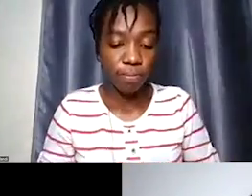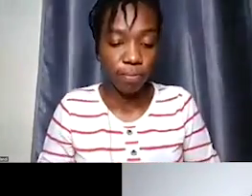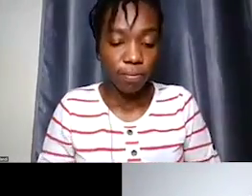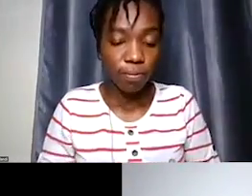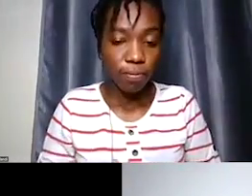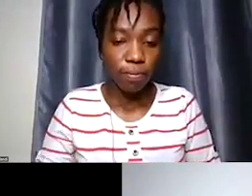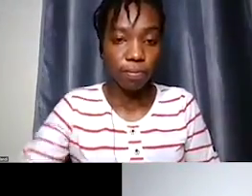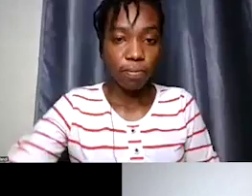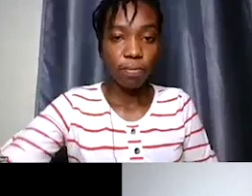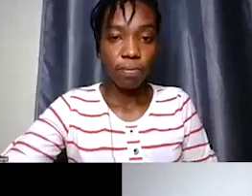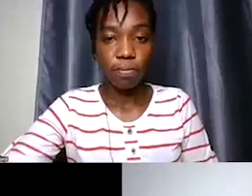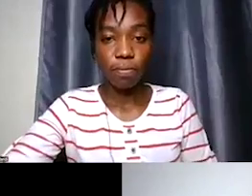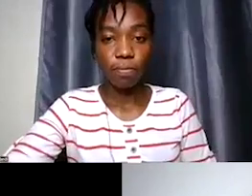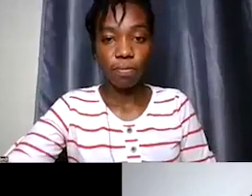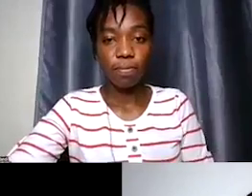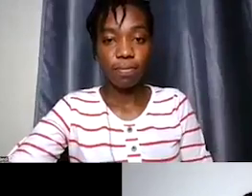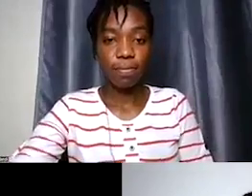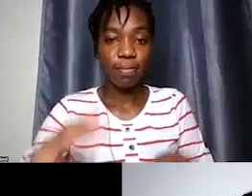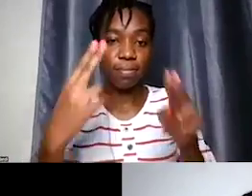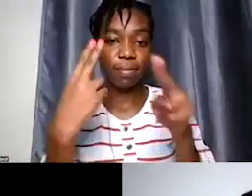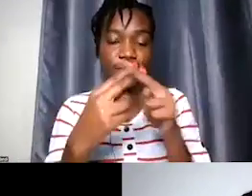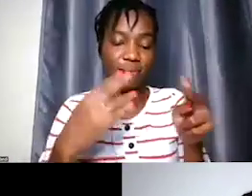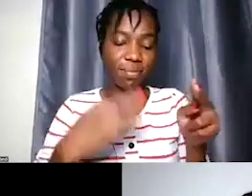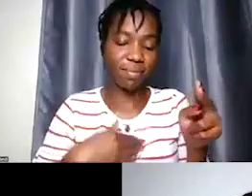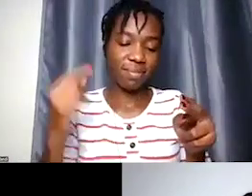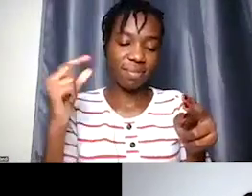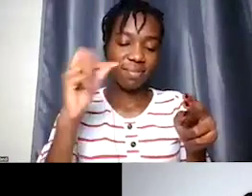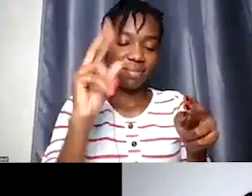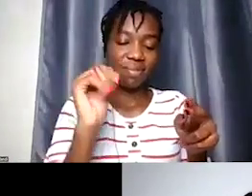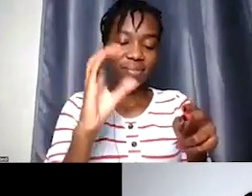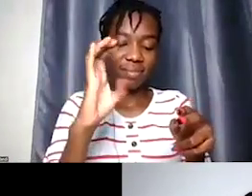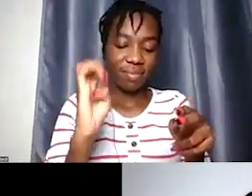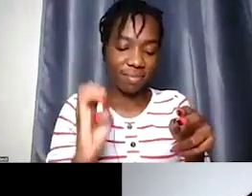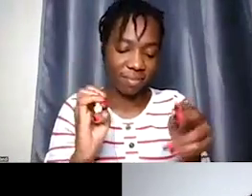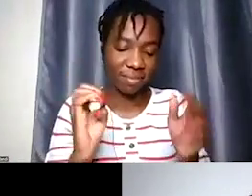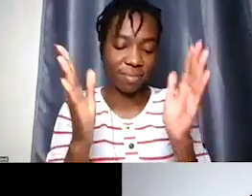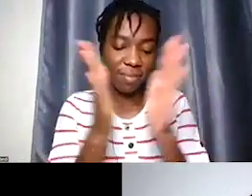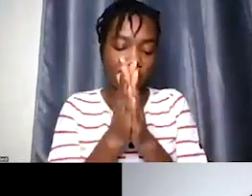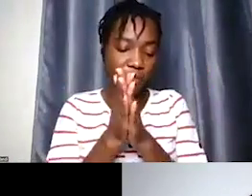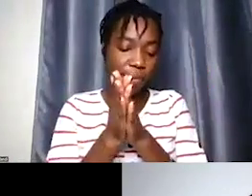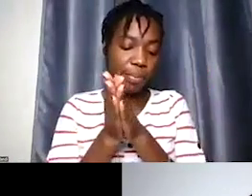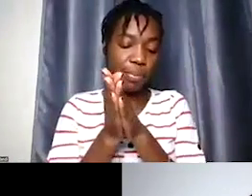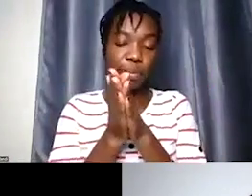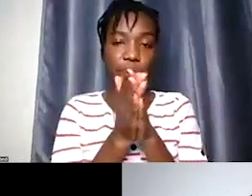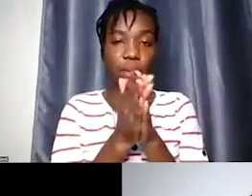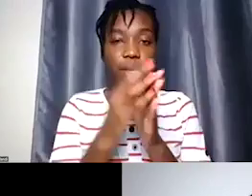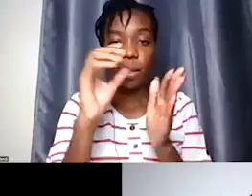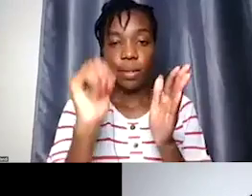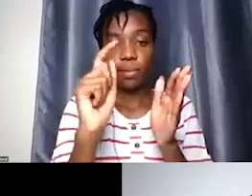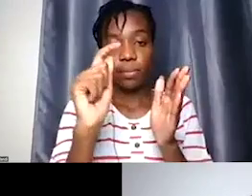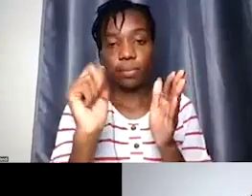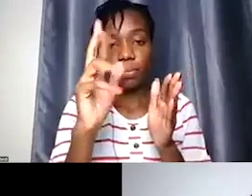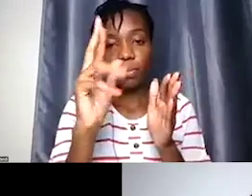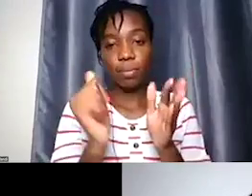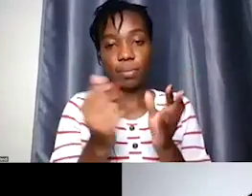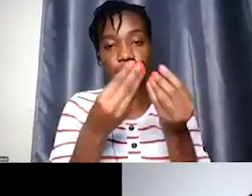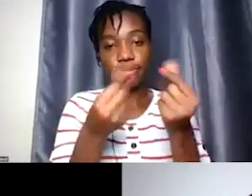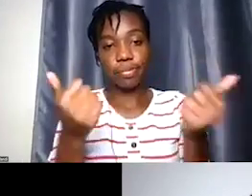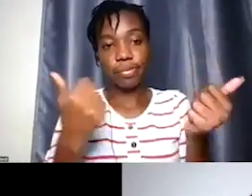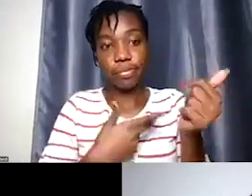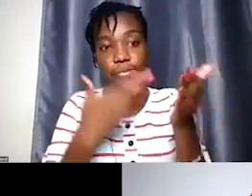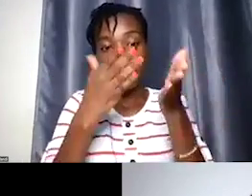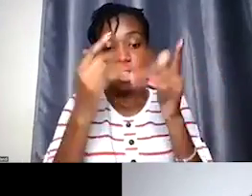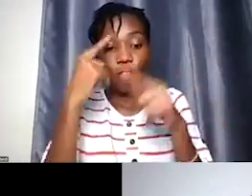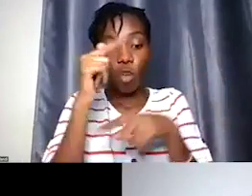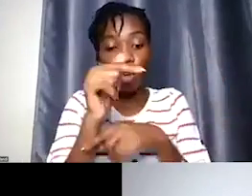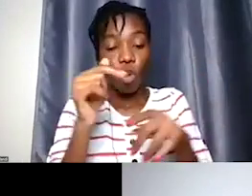Before that, my name is Grace Nzula, moderator of choice, and at Tara Solutions, we are here for you. Please call us if you